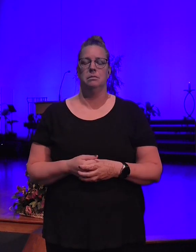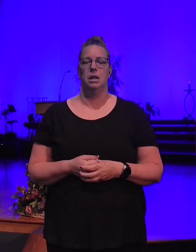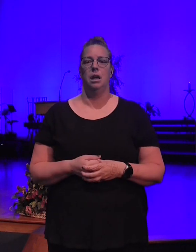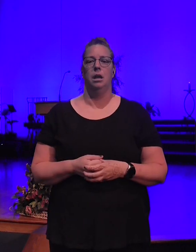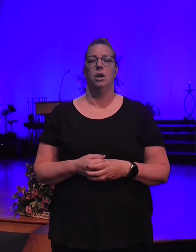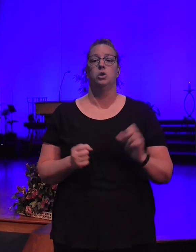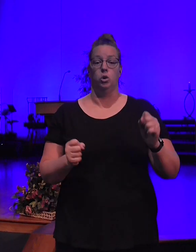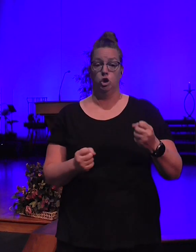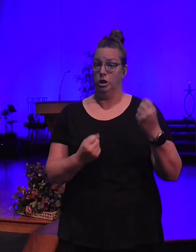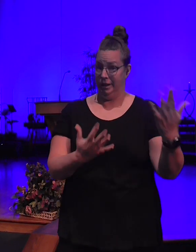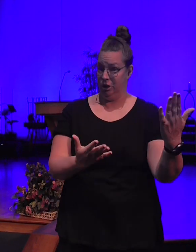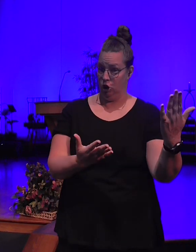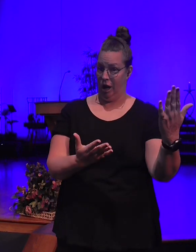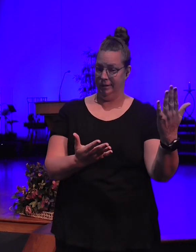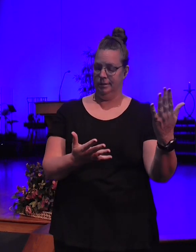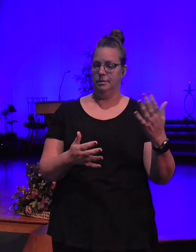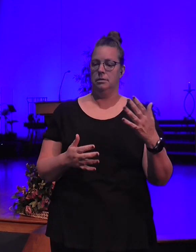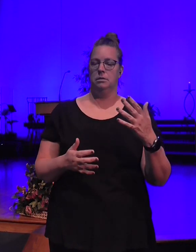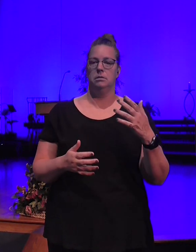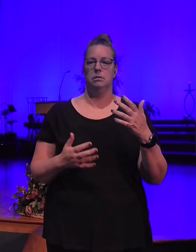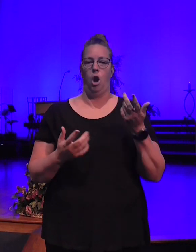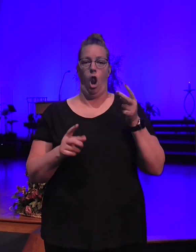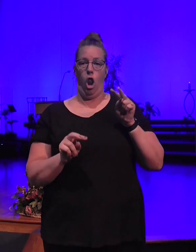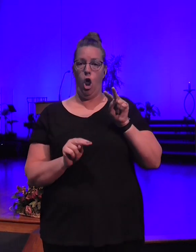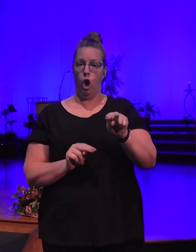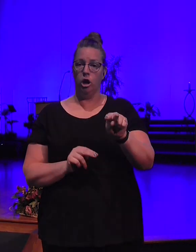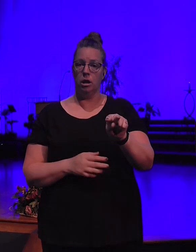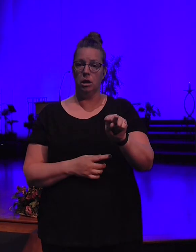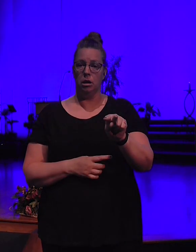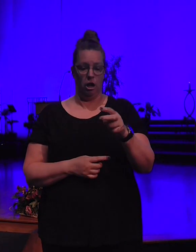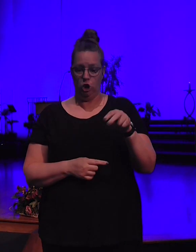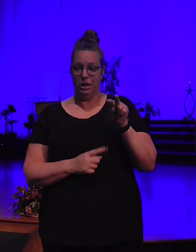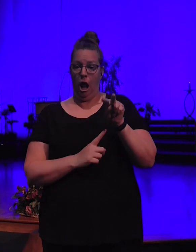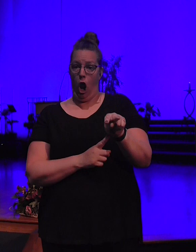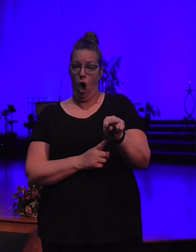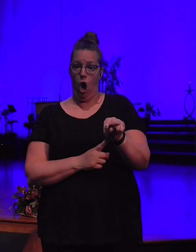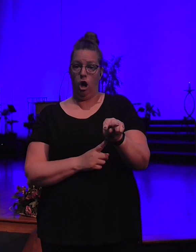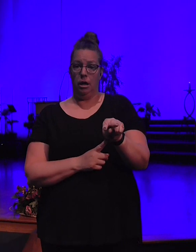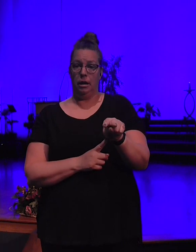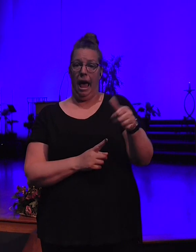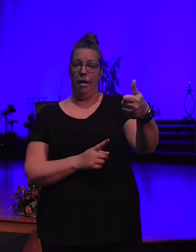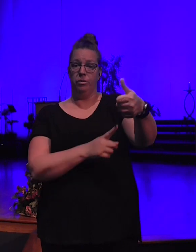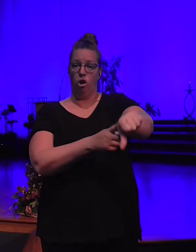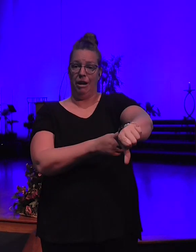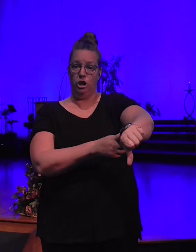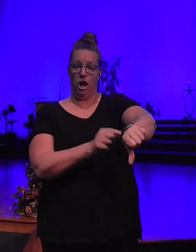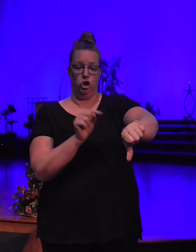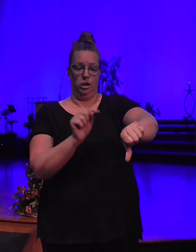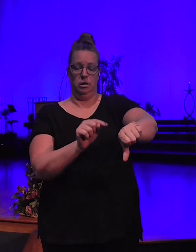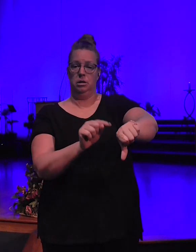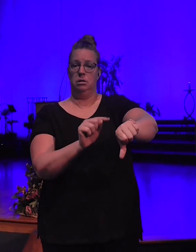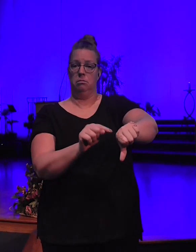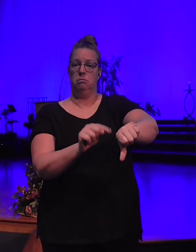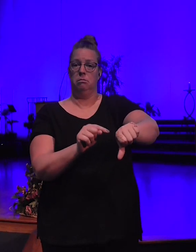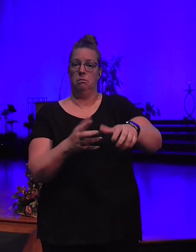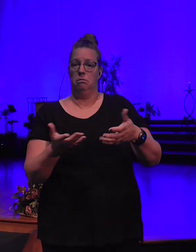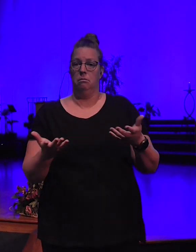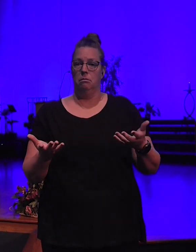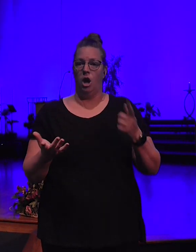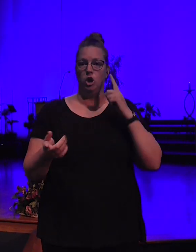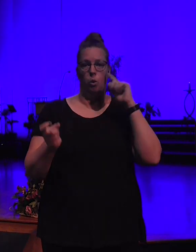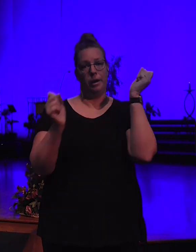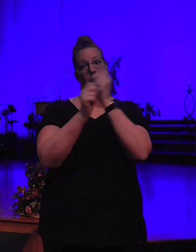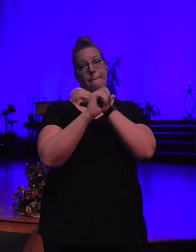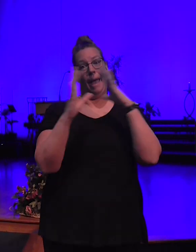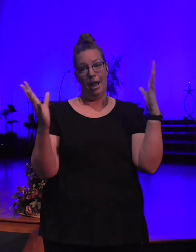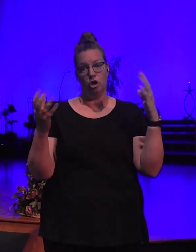first thing you do is you look at it. You don't do anything with it, you just look at whatever that rejection. And you can imagine the number